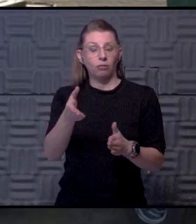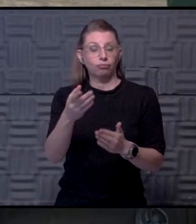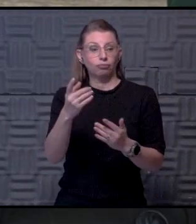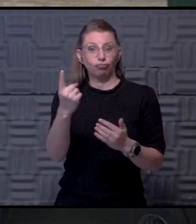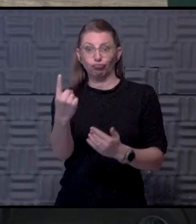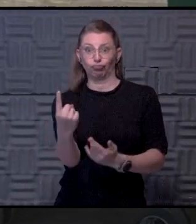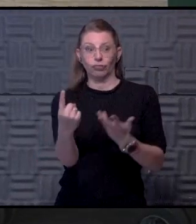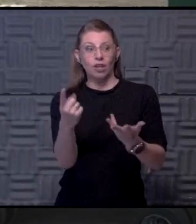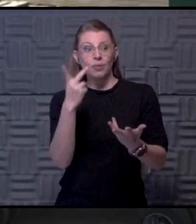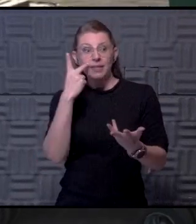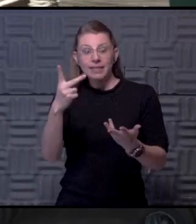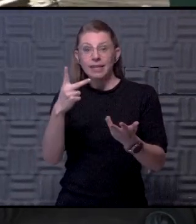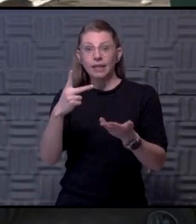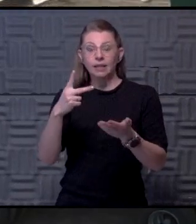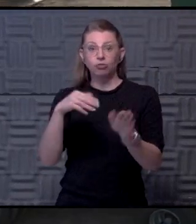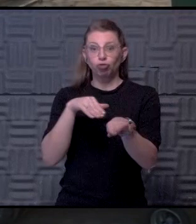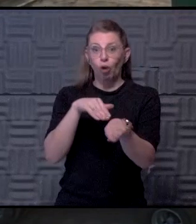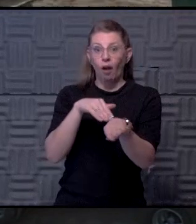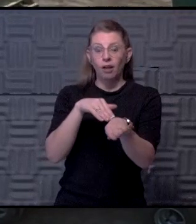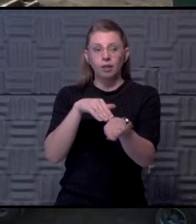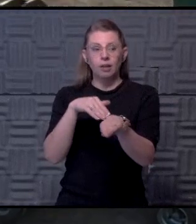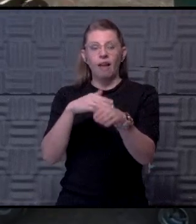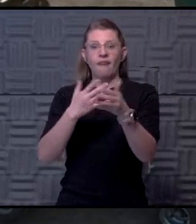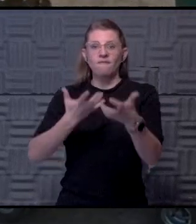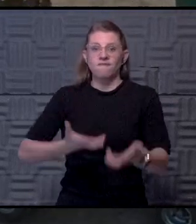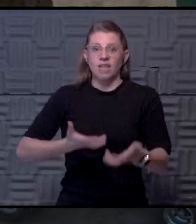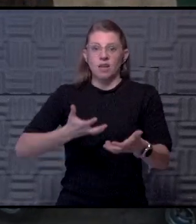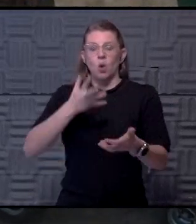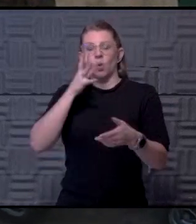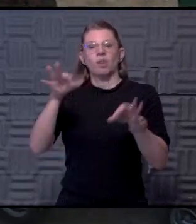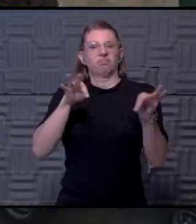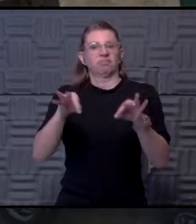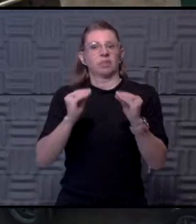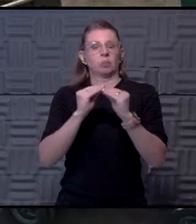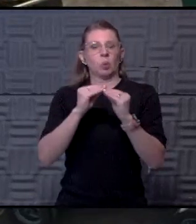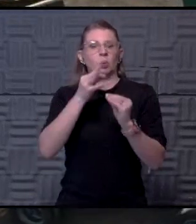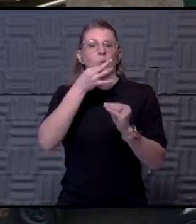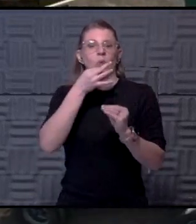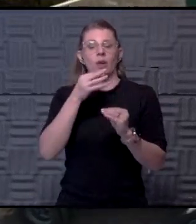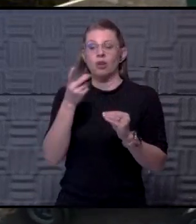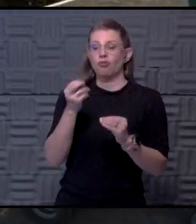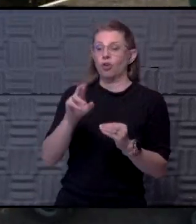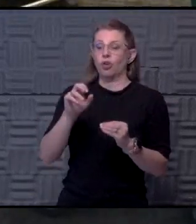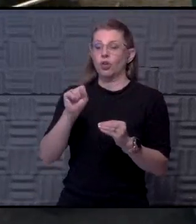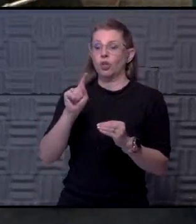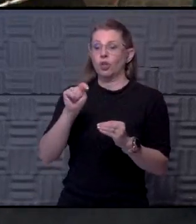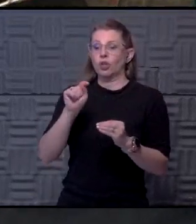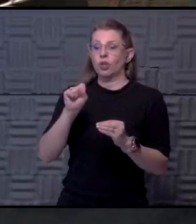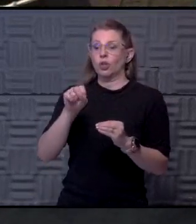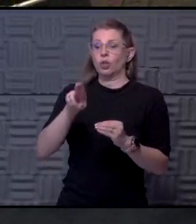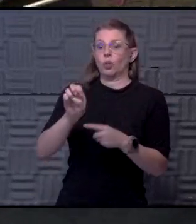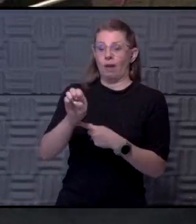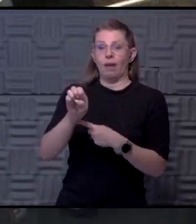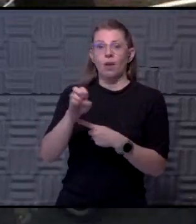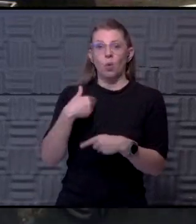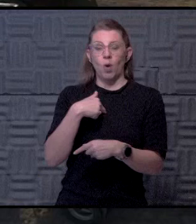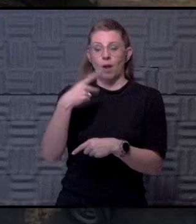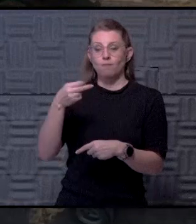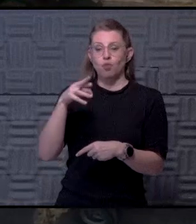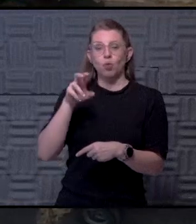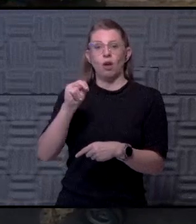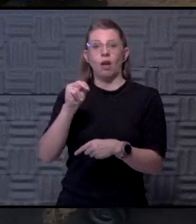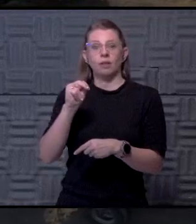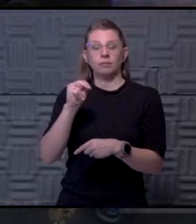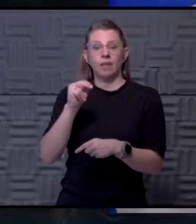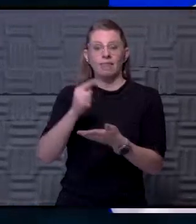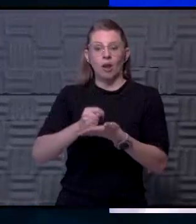can see on the truck what it looks like. It's pretty heavy. We're going to talk more about that in just a moment. But Dr. Sue, some have said we're in a proton therapy desert